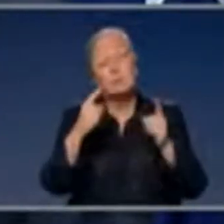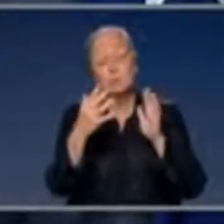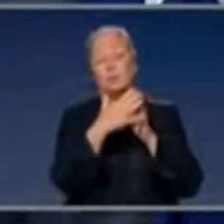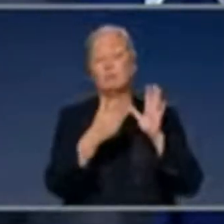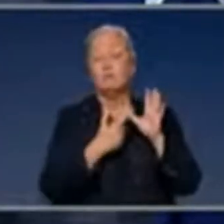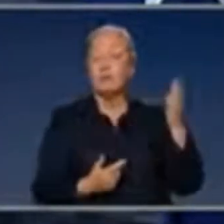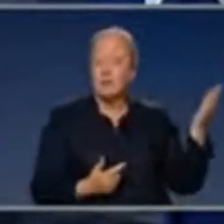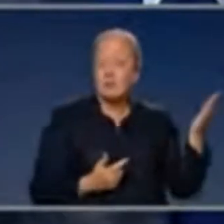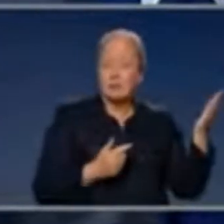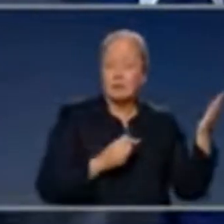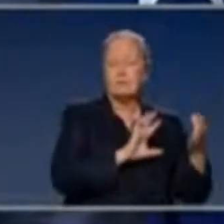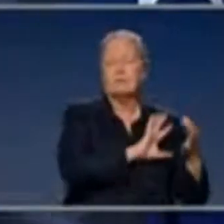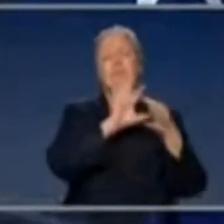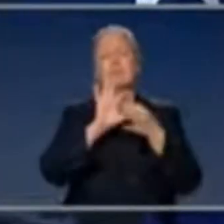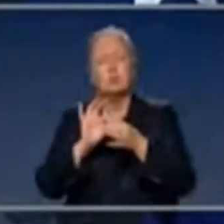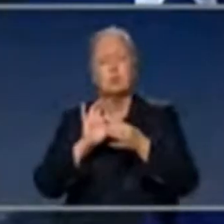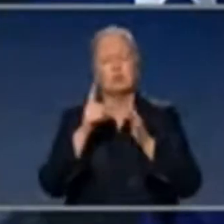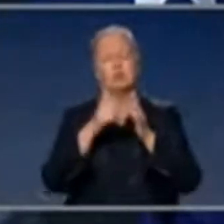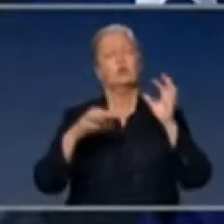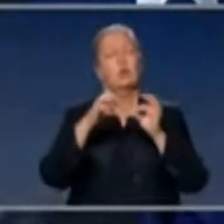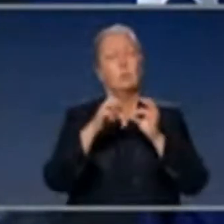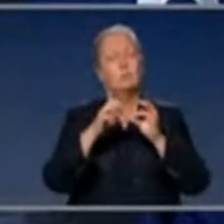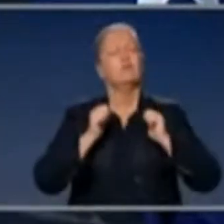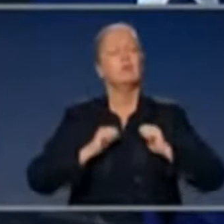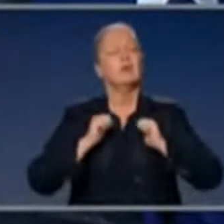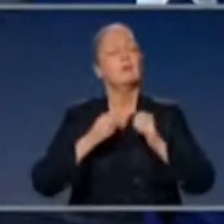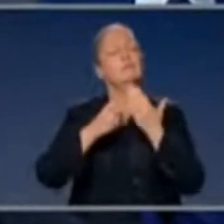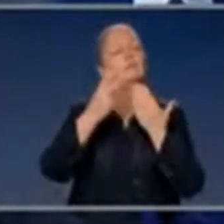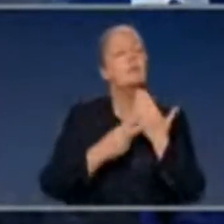joined the Job Trainer program, and that means we now have $1 billion,